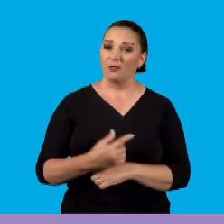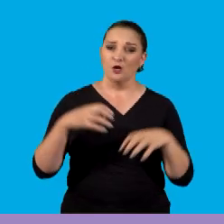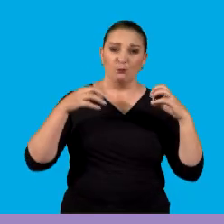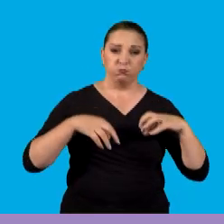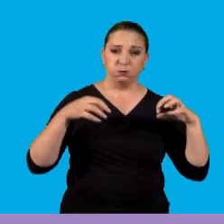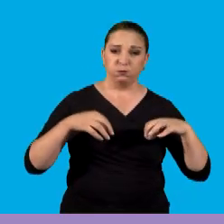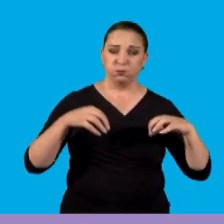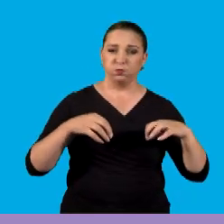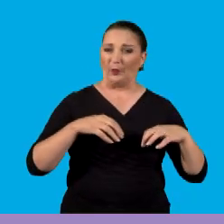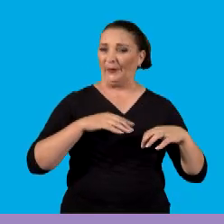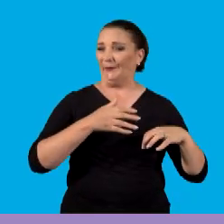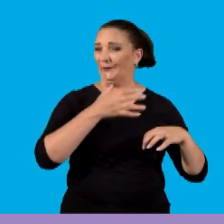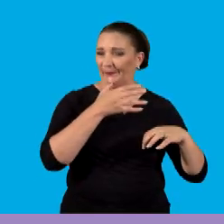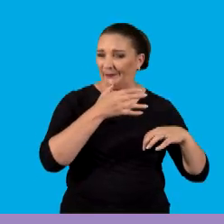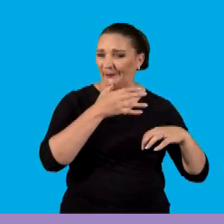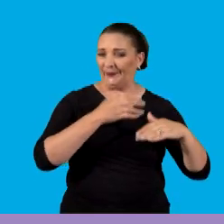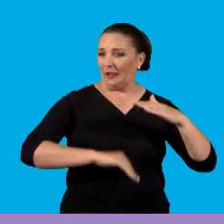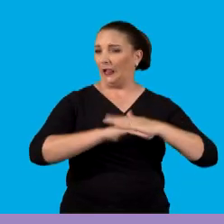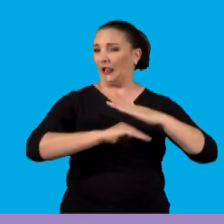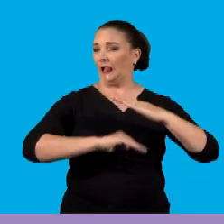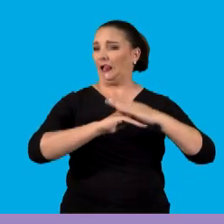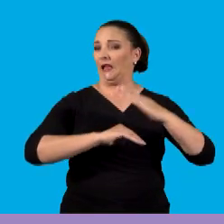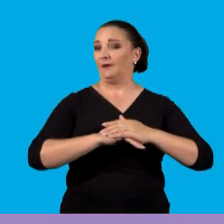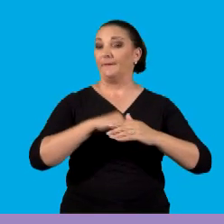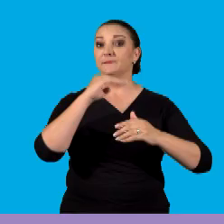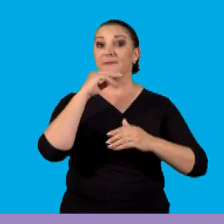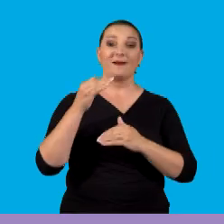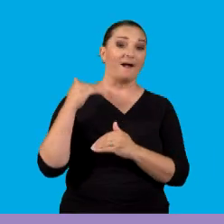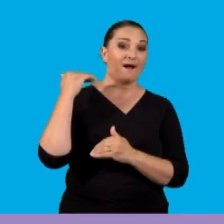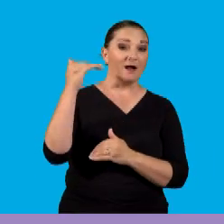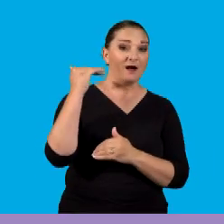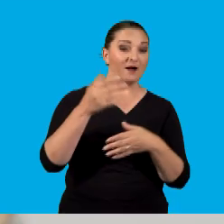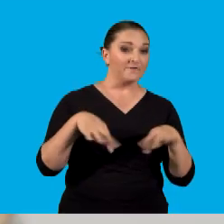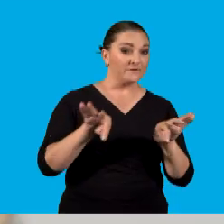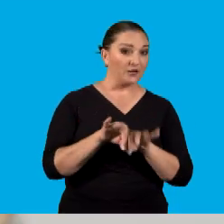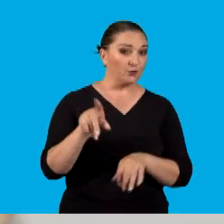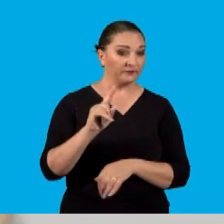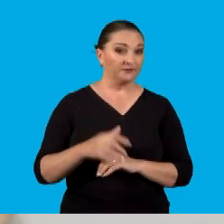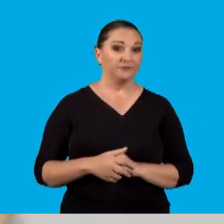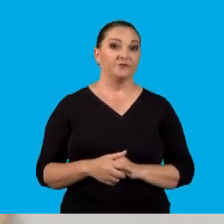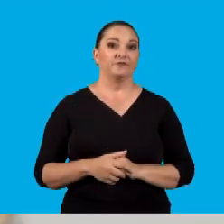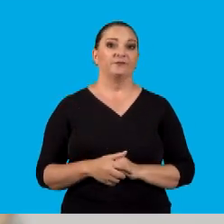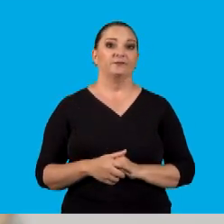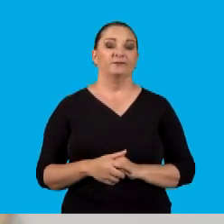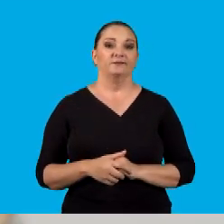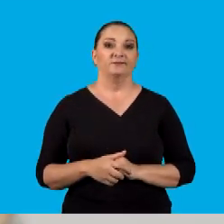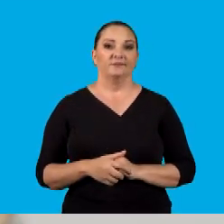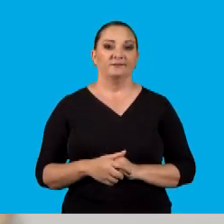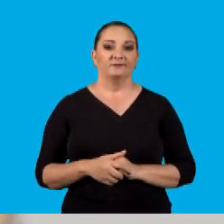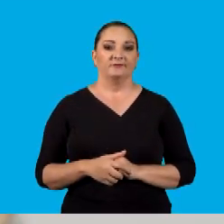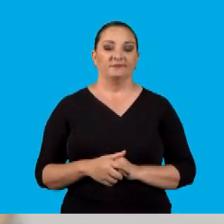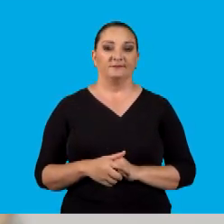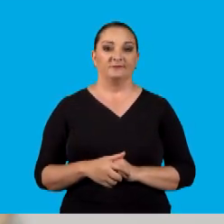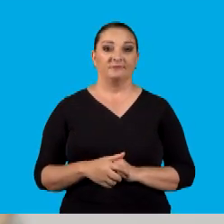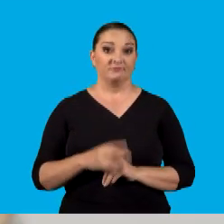which day is the rainfall at a maximum? This means that we are looking for the highest value vertically on